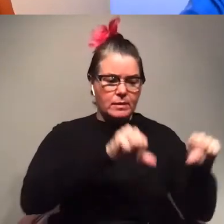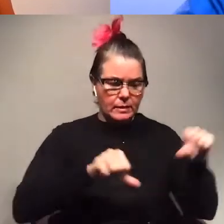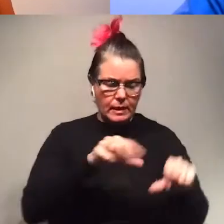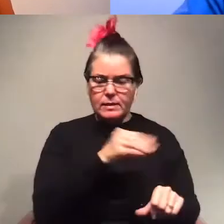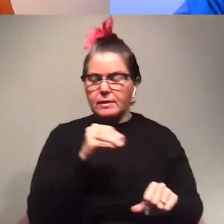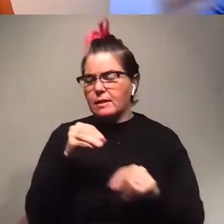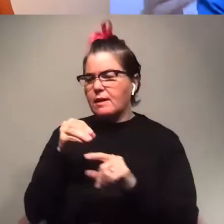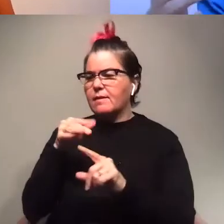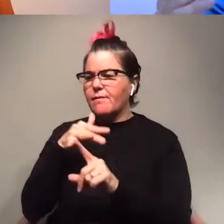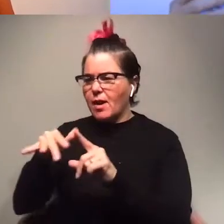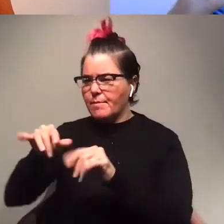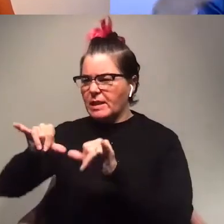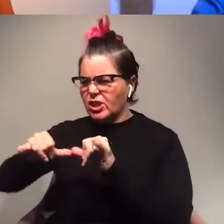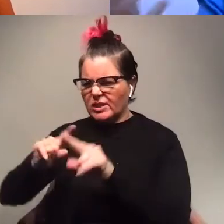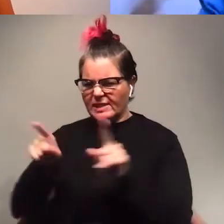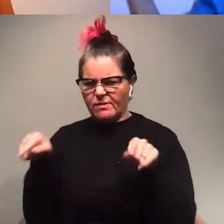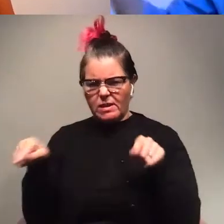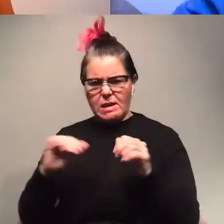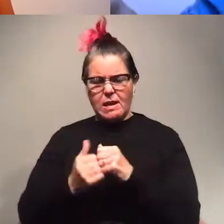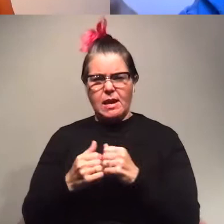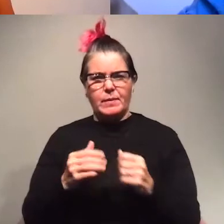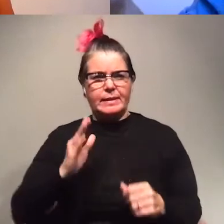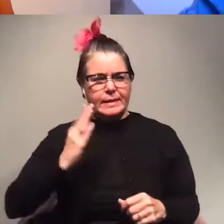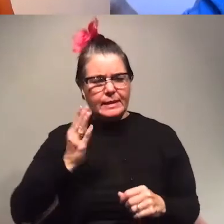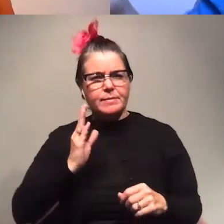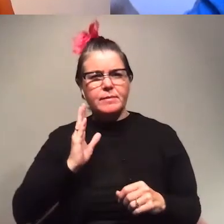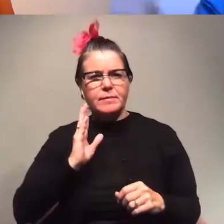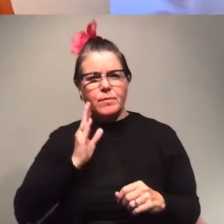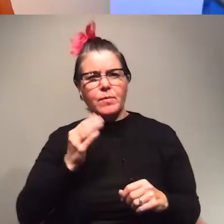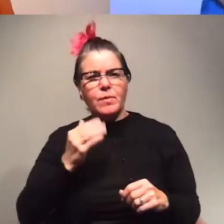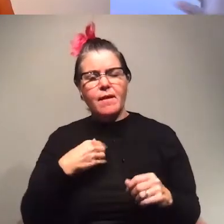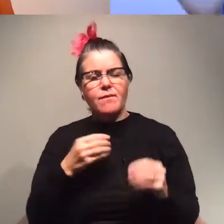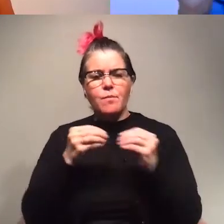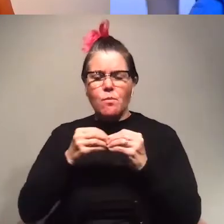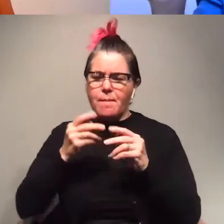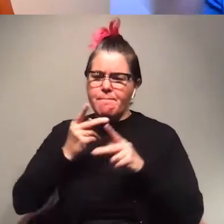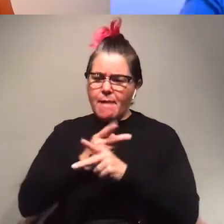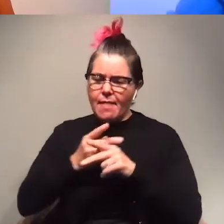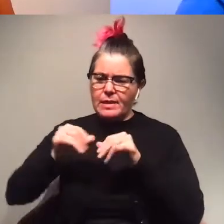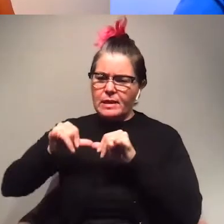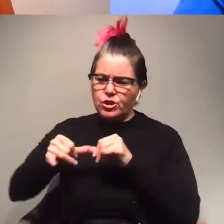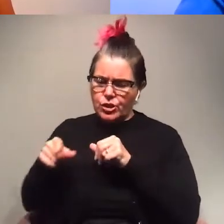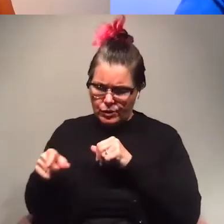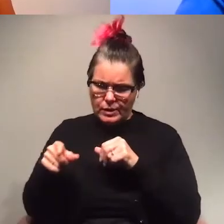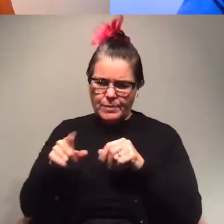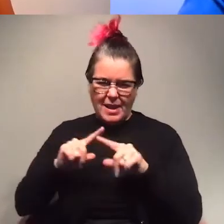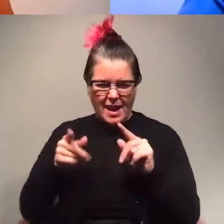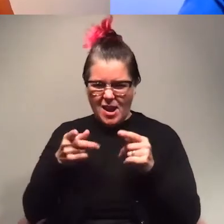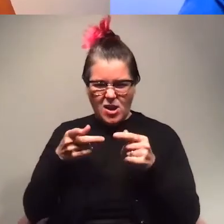engineering? Because it sounds like obviously there's going to be a little bit more math in the engineering part, but kind of how do those split?